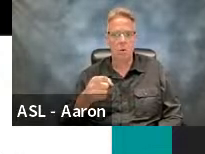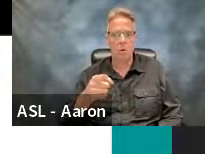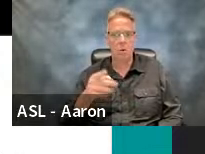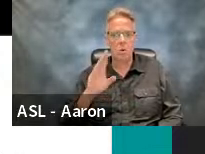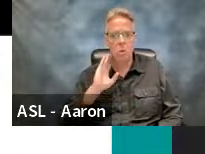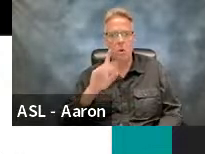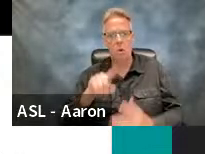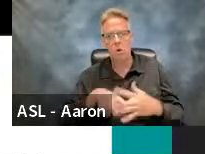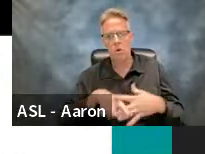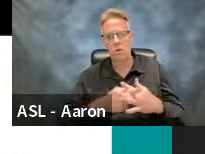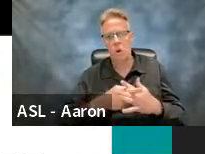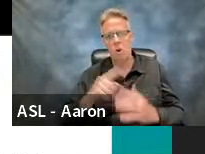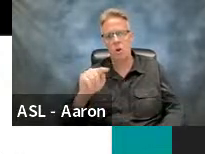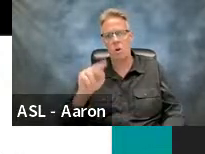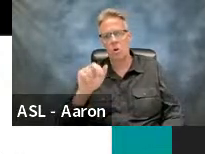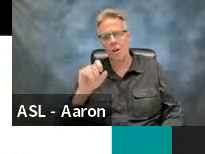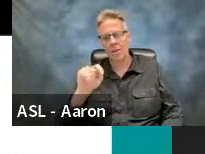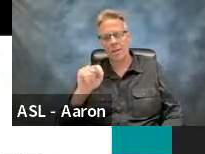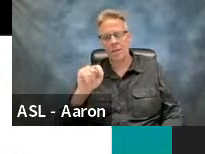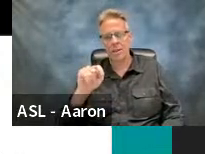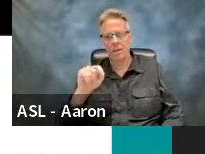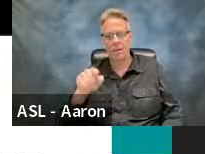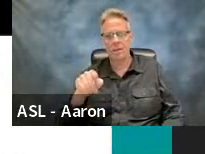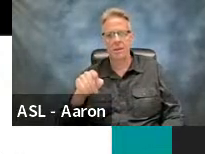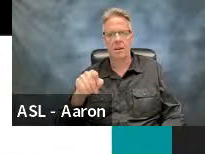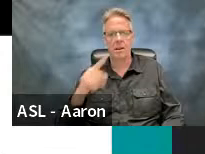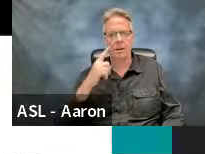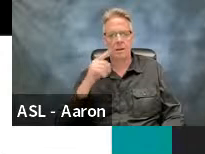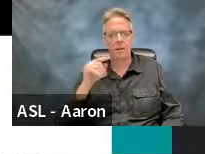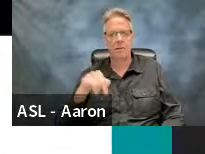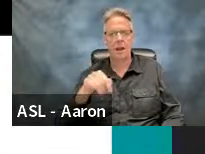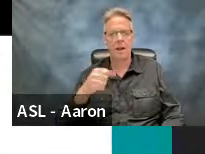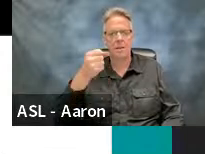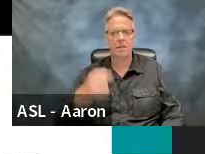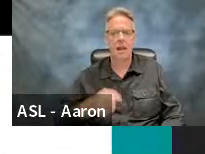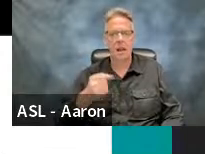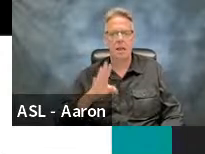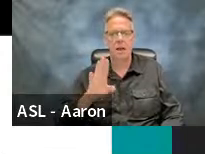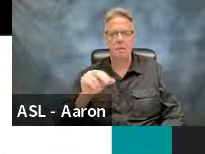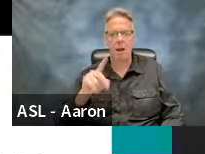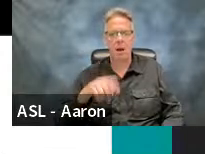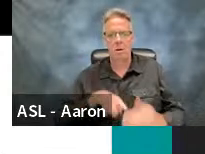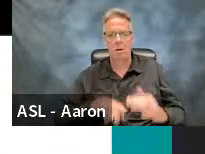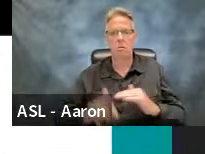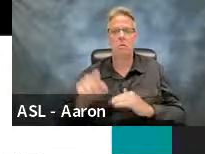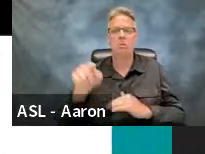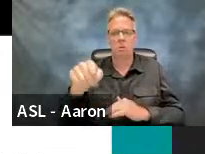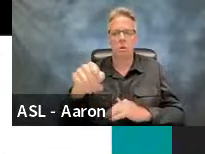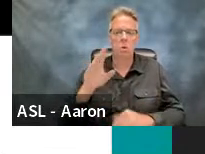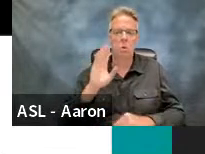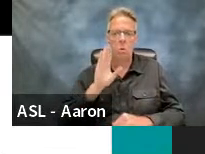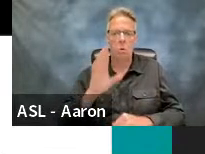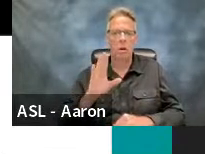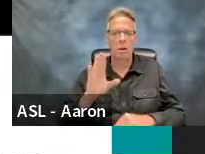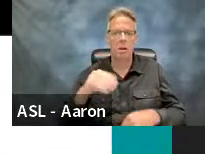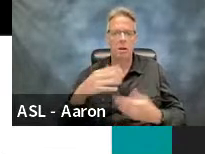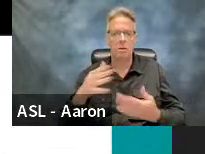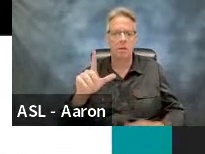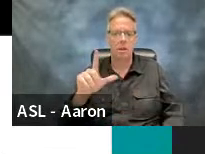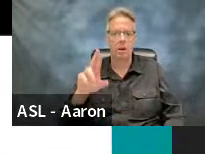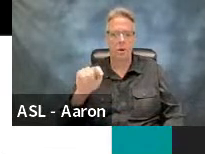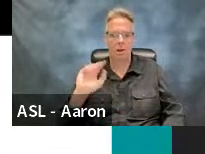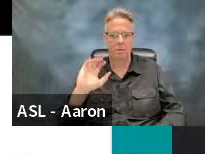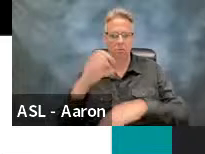with transit, again, coming under this, out from underneath the southbound direction, providing a light rail